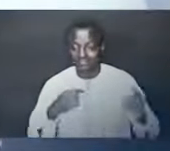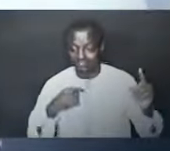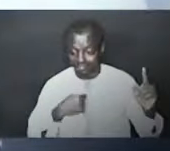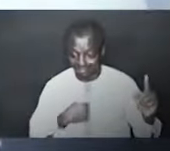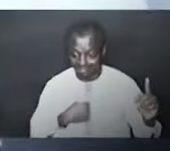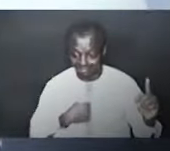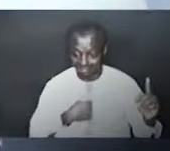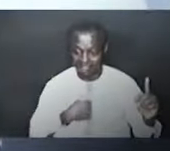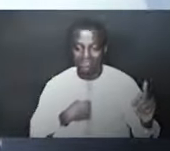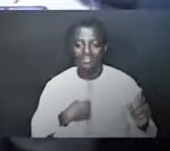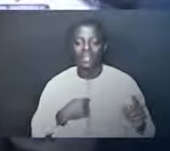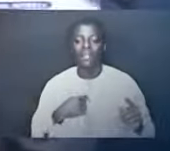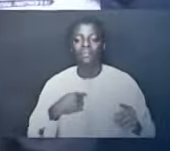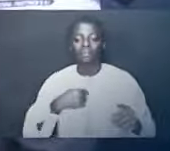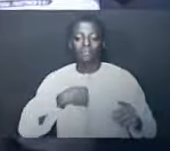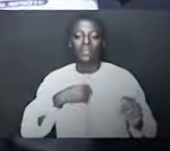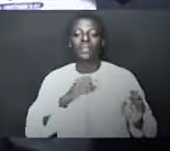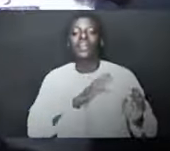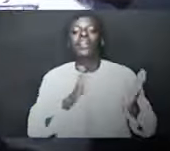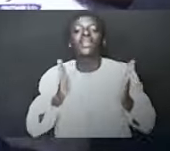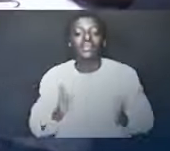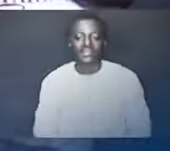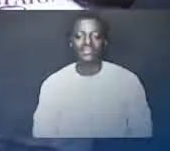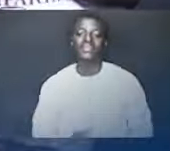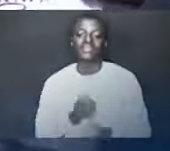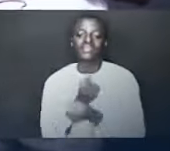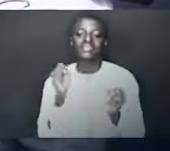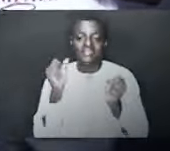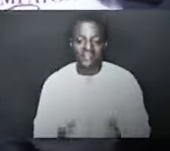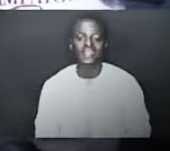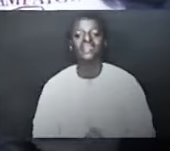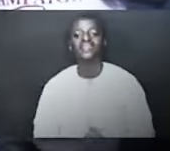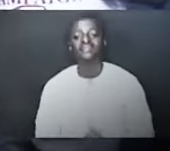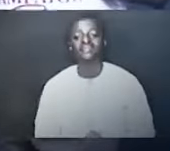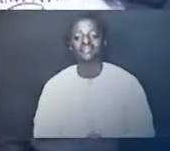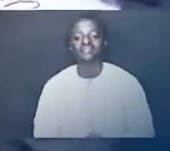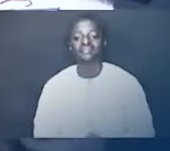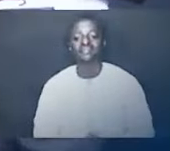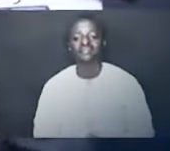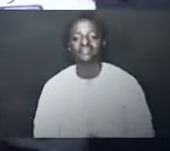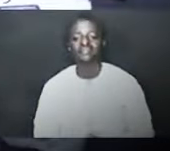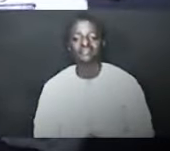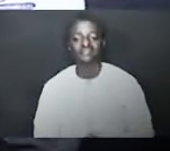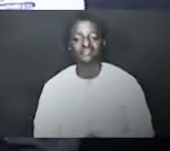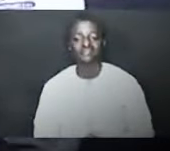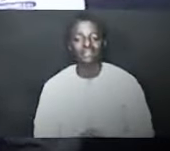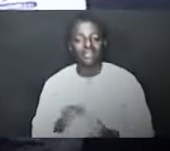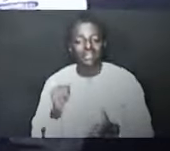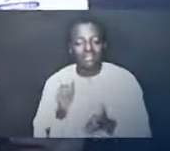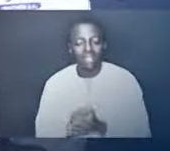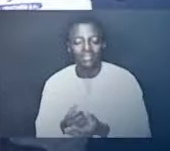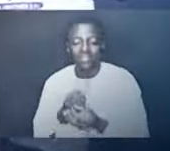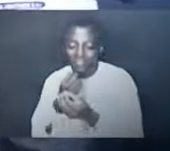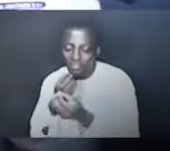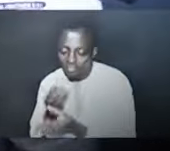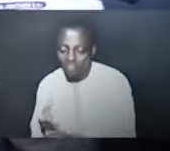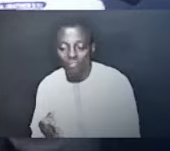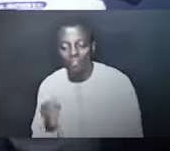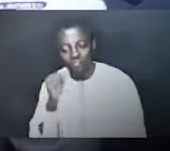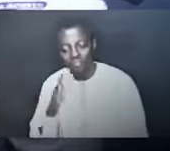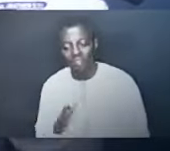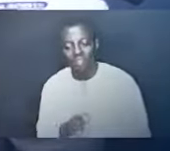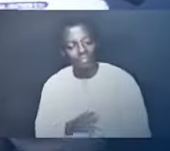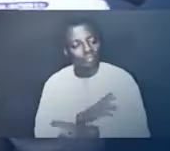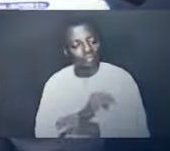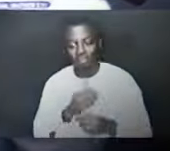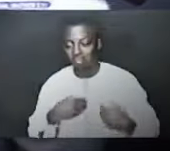I am the Messiah. Mia me no ekasa no me ene Messiah no. As trying to tell her that what I've told you, nobody else